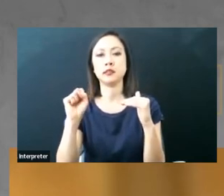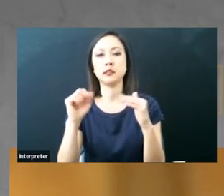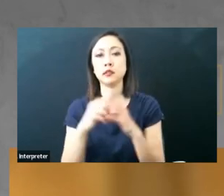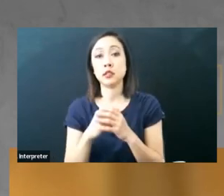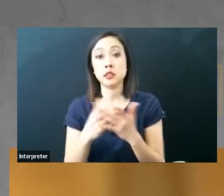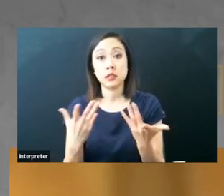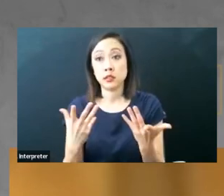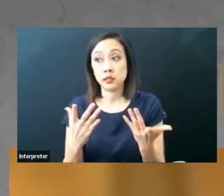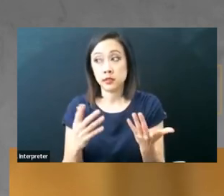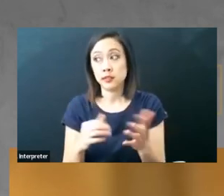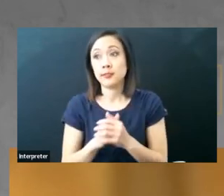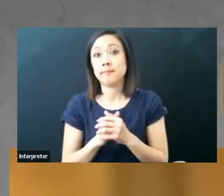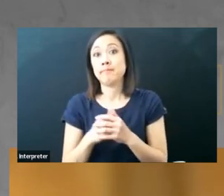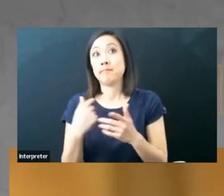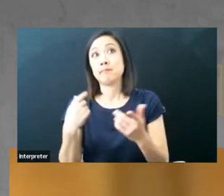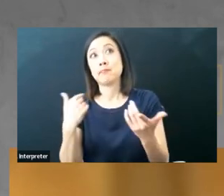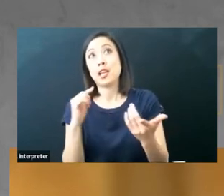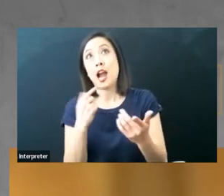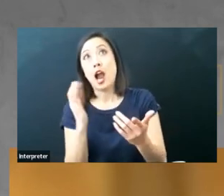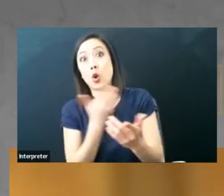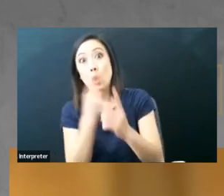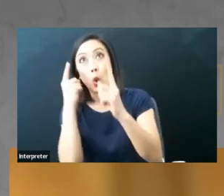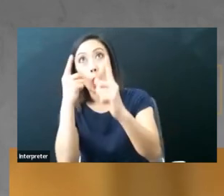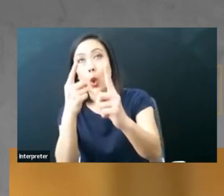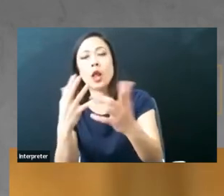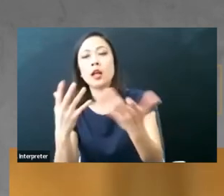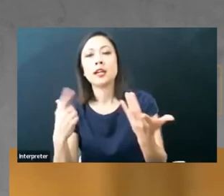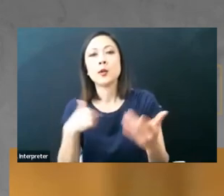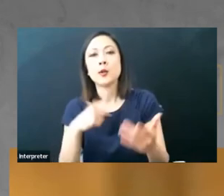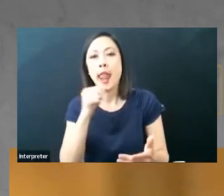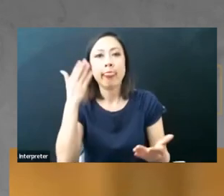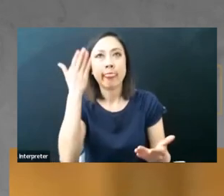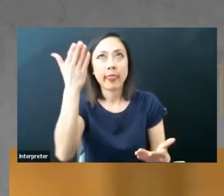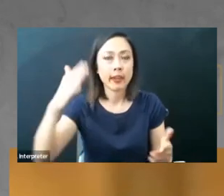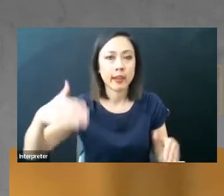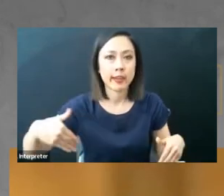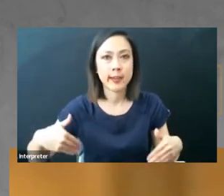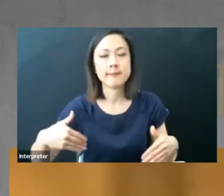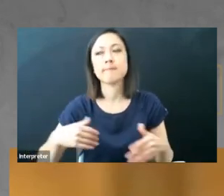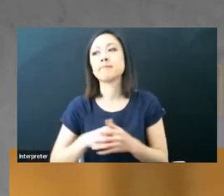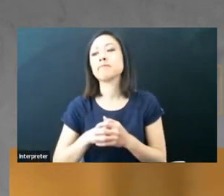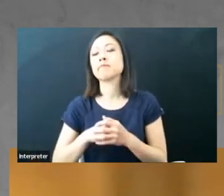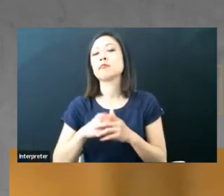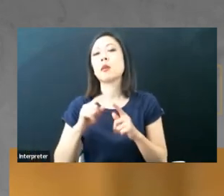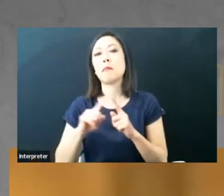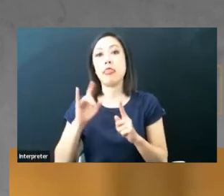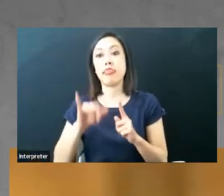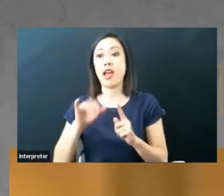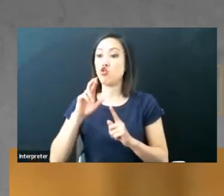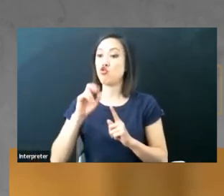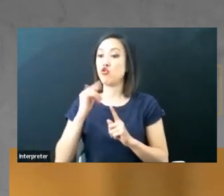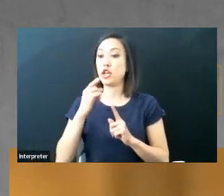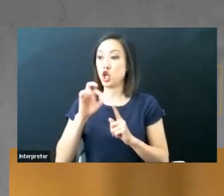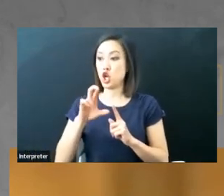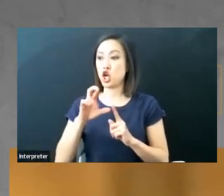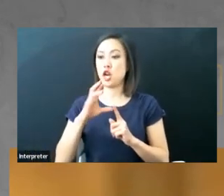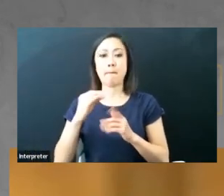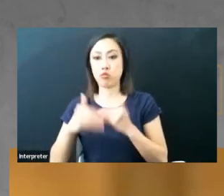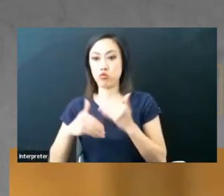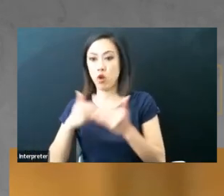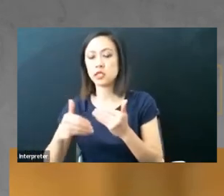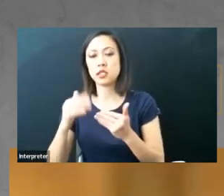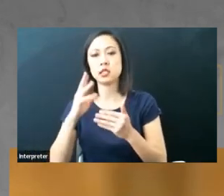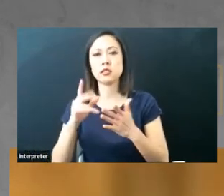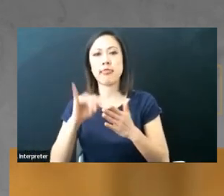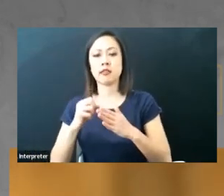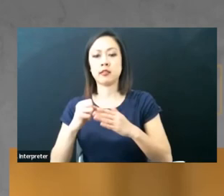as far as along as we would like, but I think this rigor and process around it are critical sort of pillars to getting it right. And you